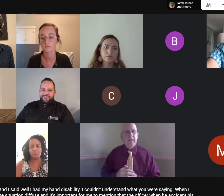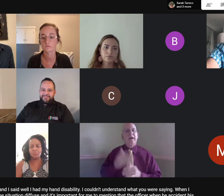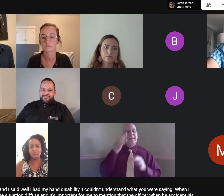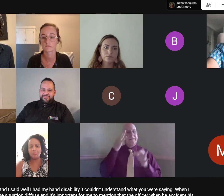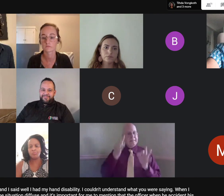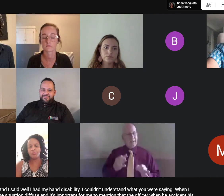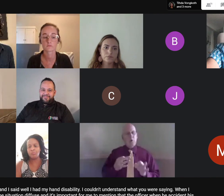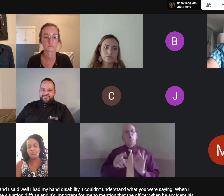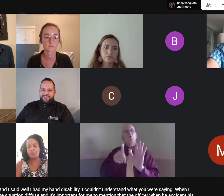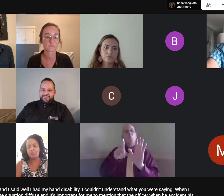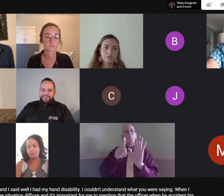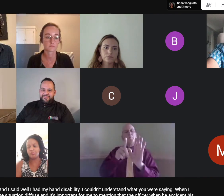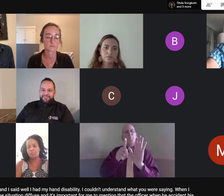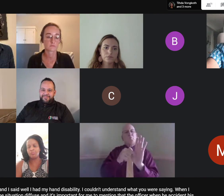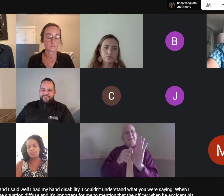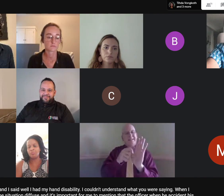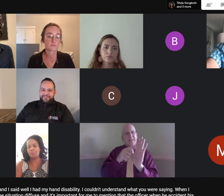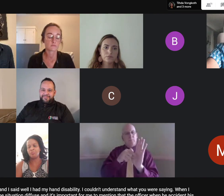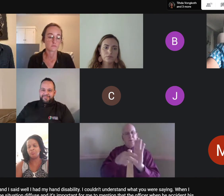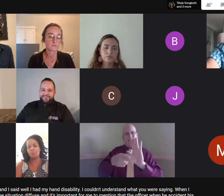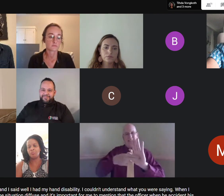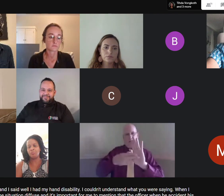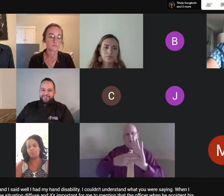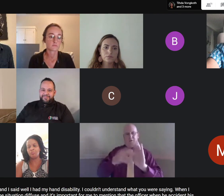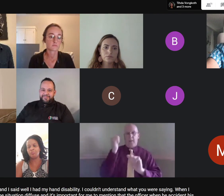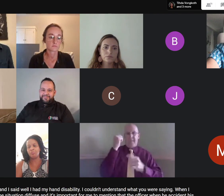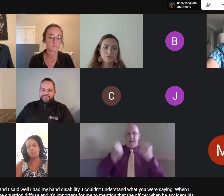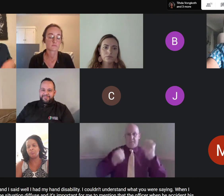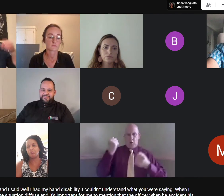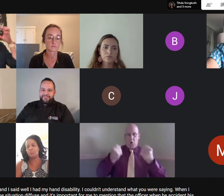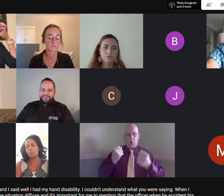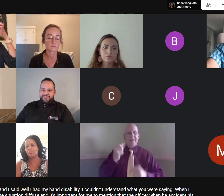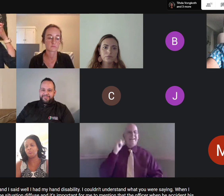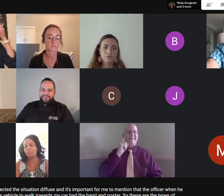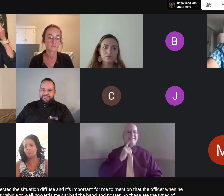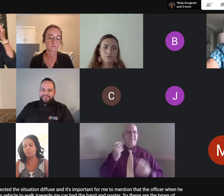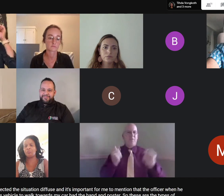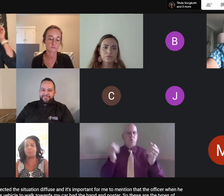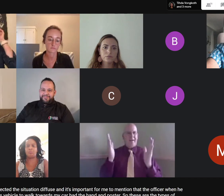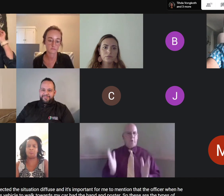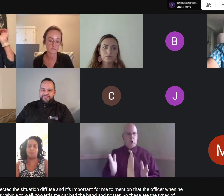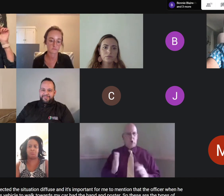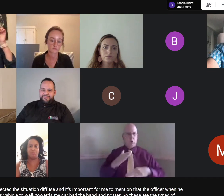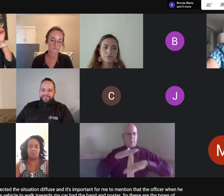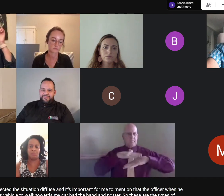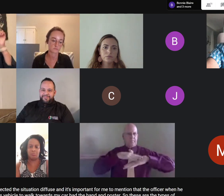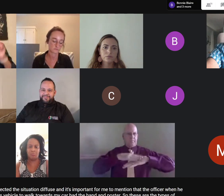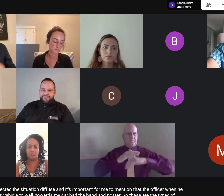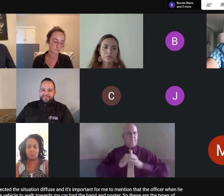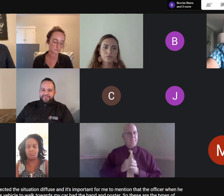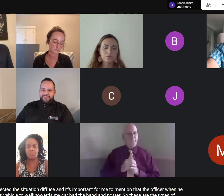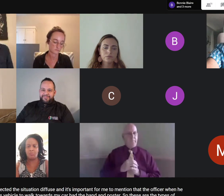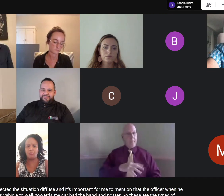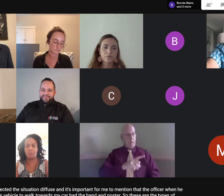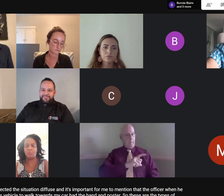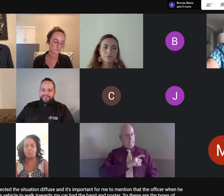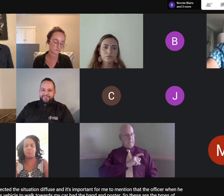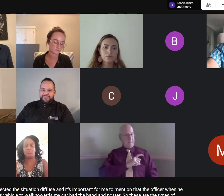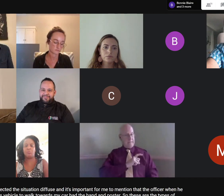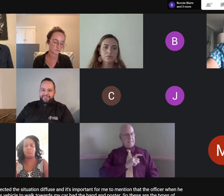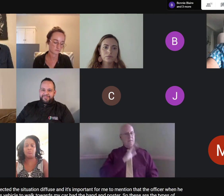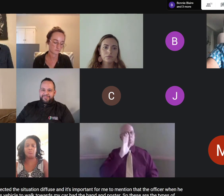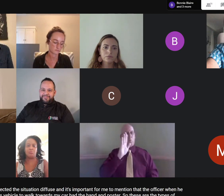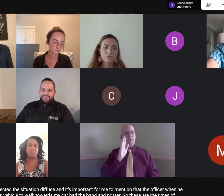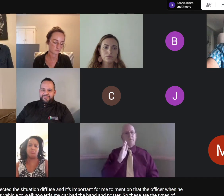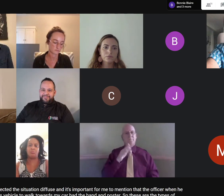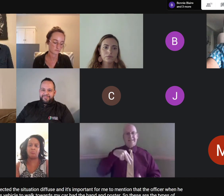print stickers that I put in the back of my car that say, deaf driver. Because a police officer will only scan the back of